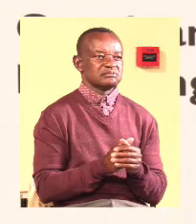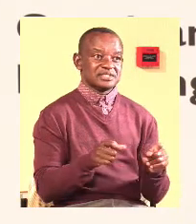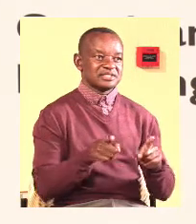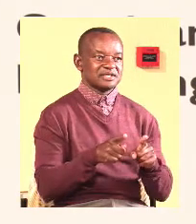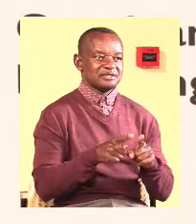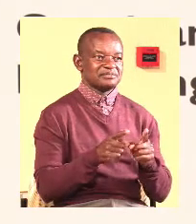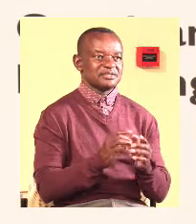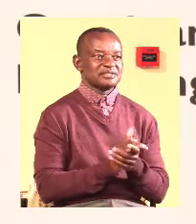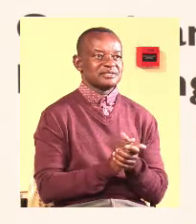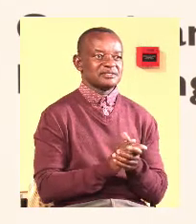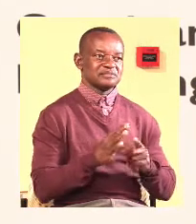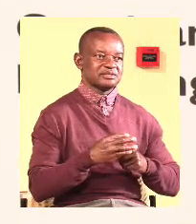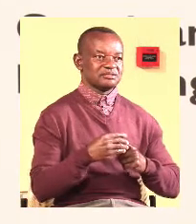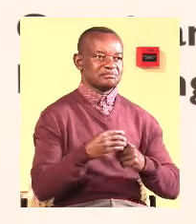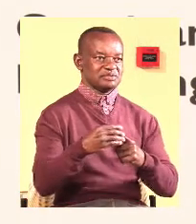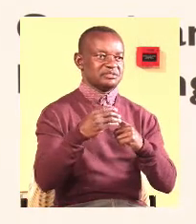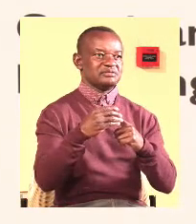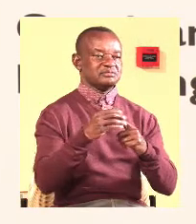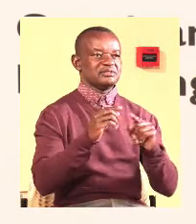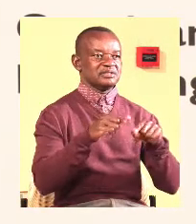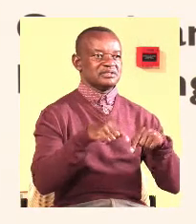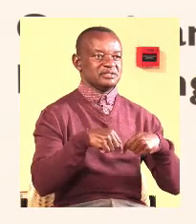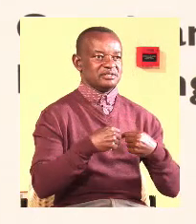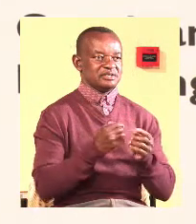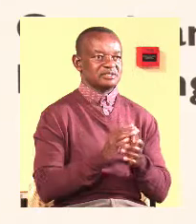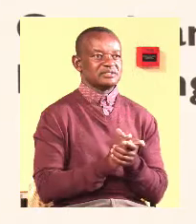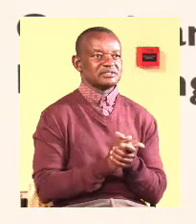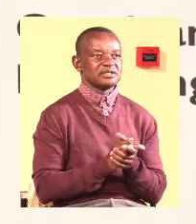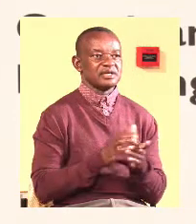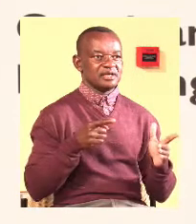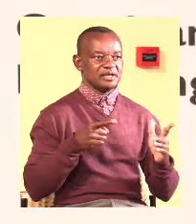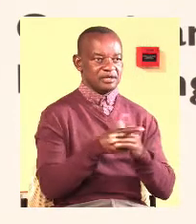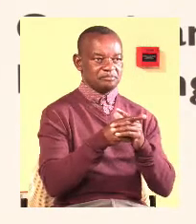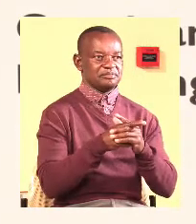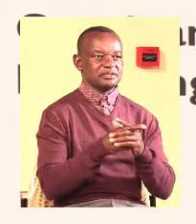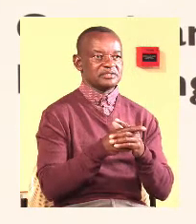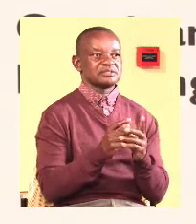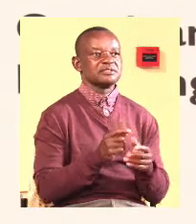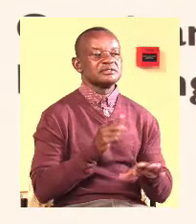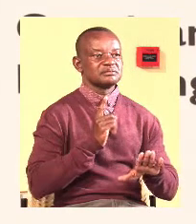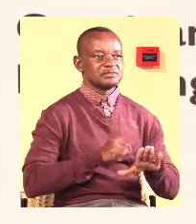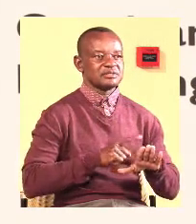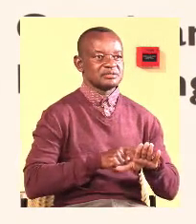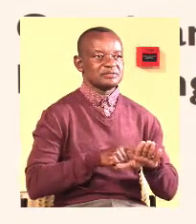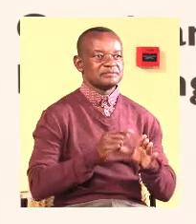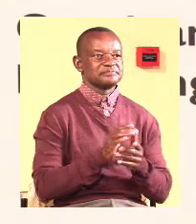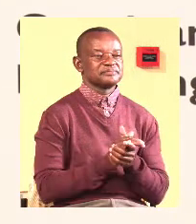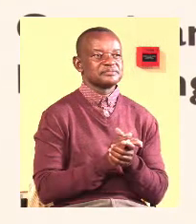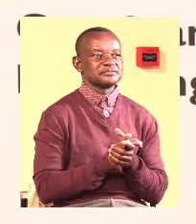is happening at that point in time. So in a nutshell, what I can say is community policing really